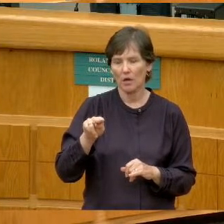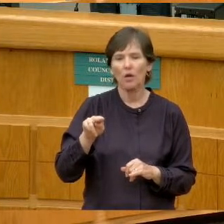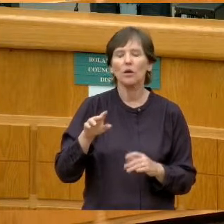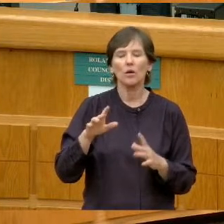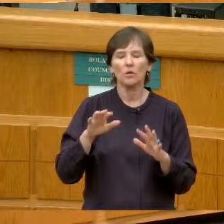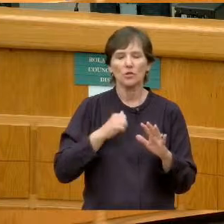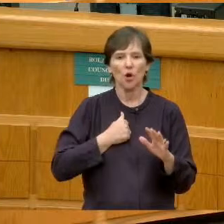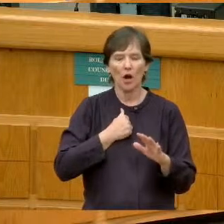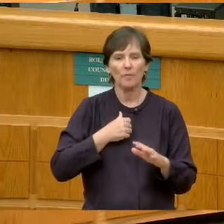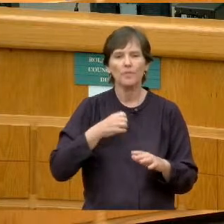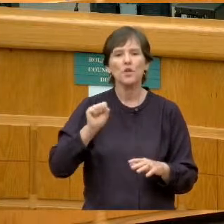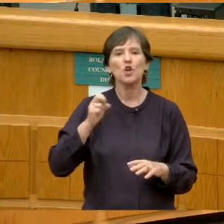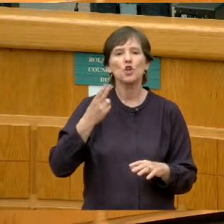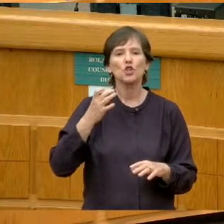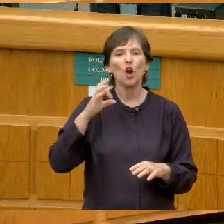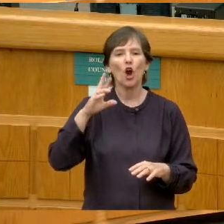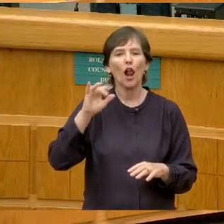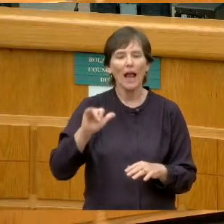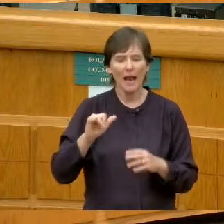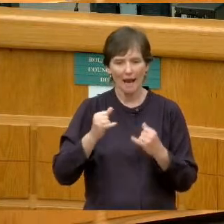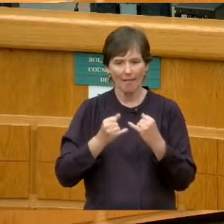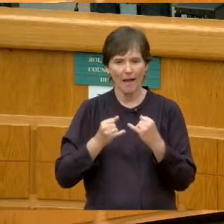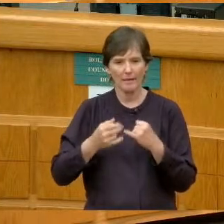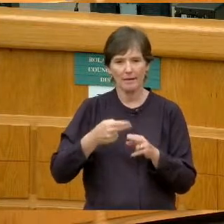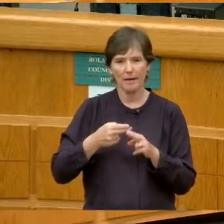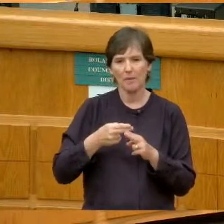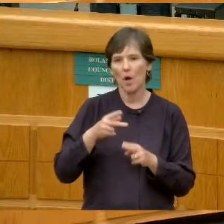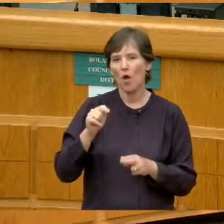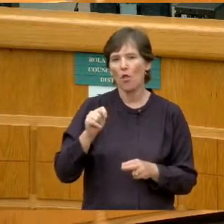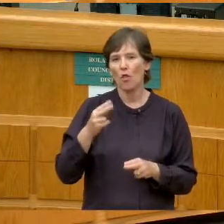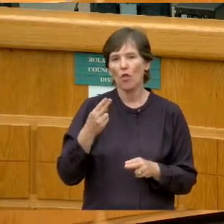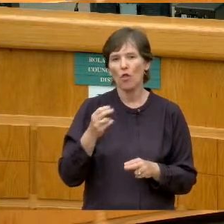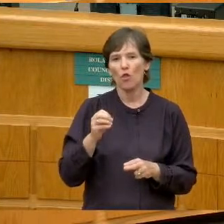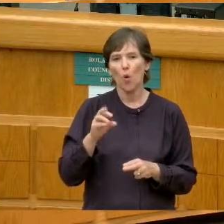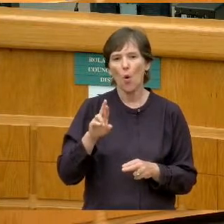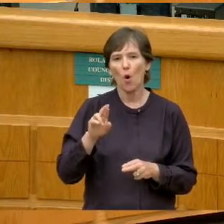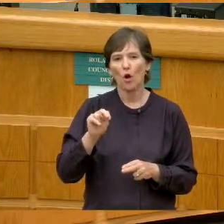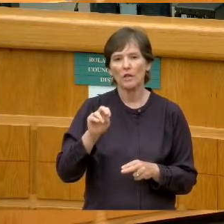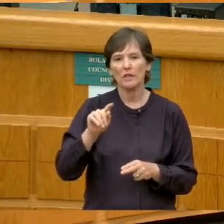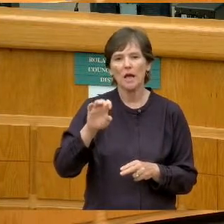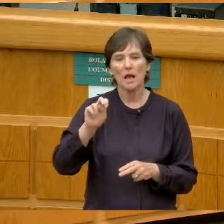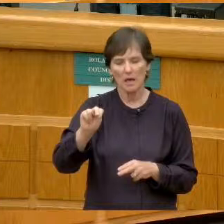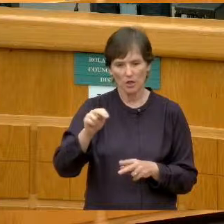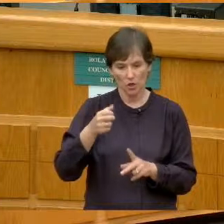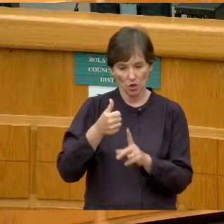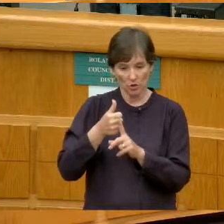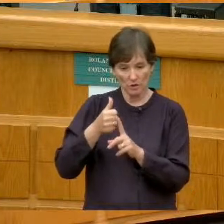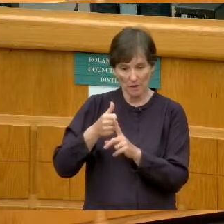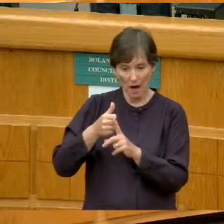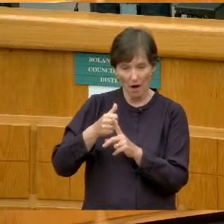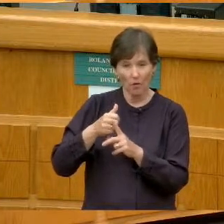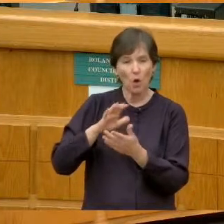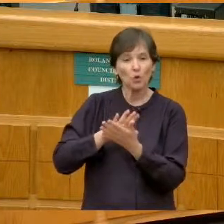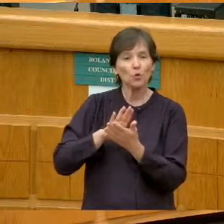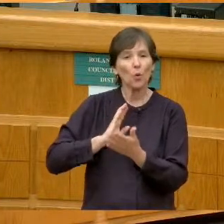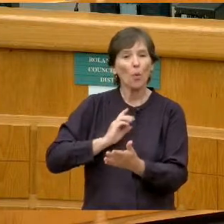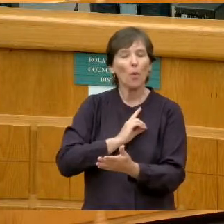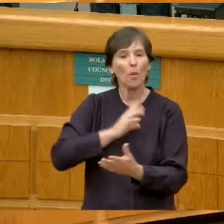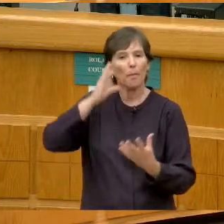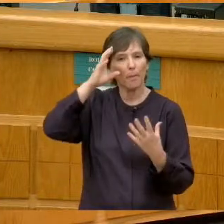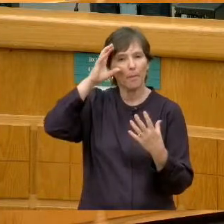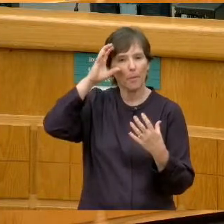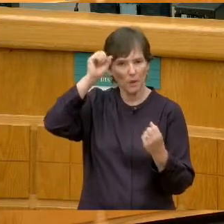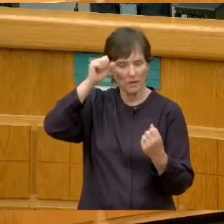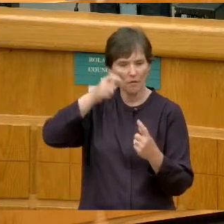Thornton. Sorry, Shirley. So Shirley Thornton, who is the school board president of London, wanted me to